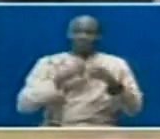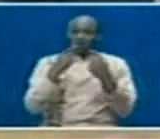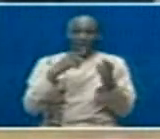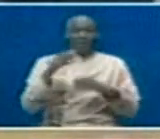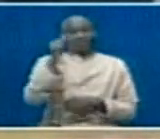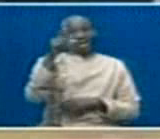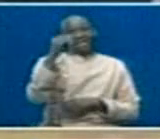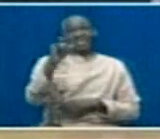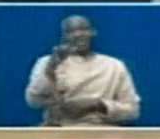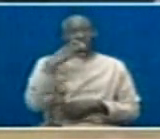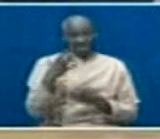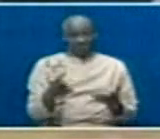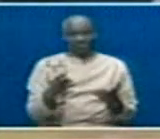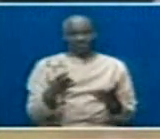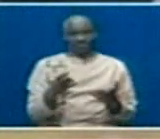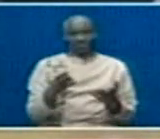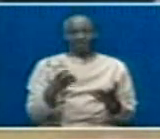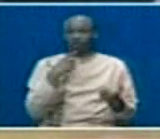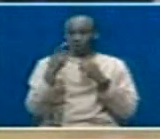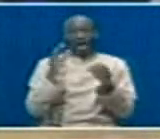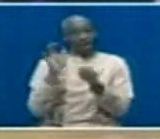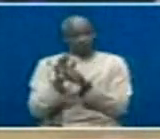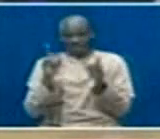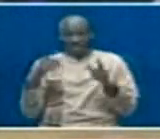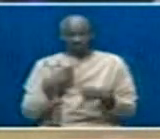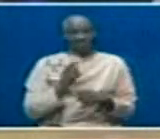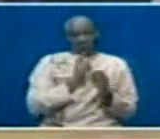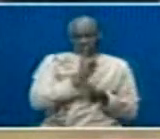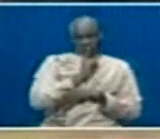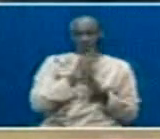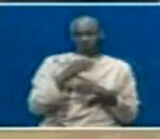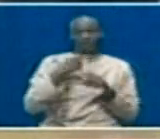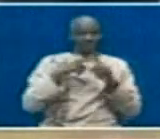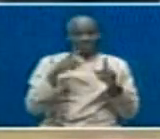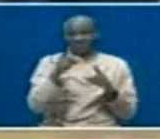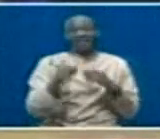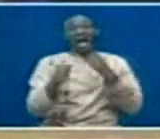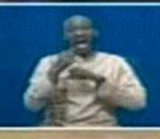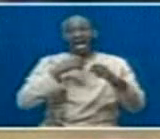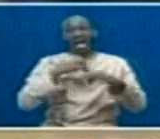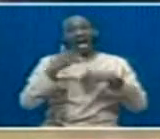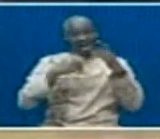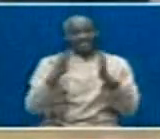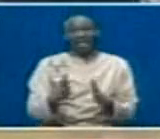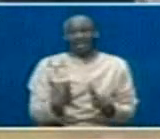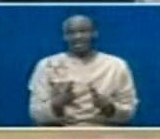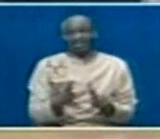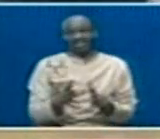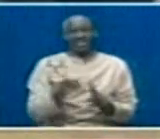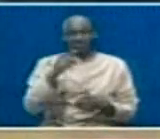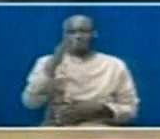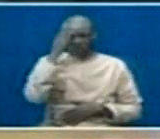Ali, like I said to you, Ali was not an extrovert. Ali was an introvert, but Ali was an actor. I'm telling you. Is that right? Ali